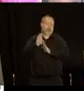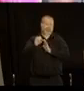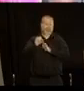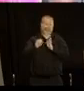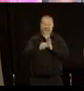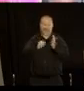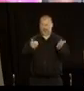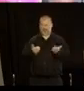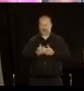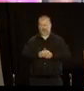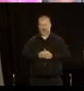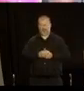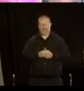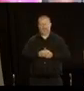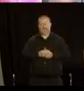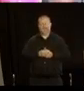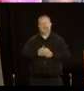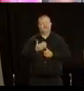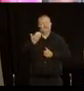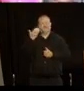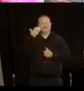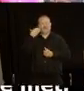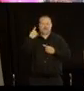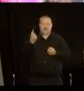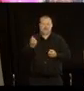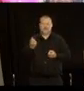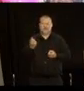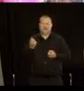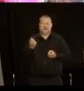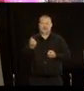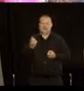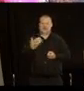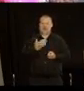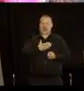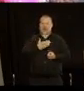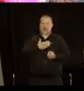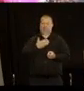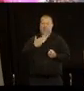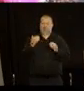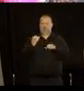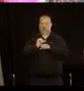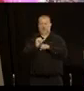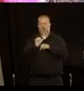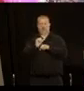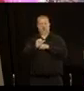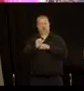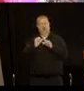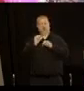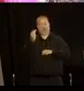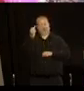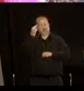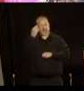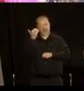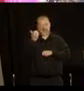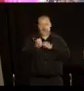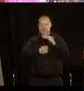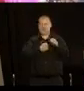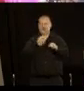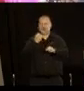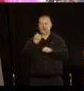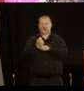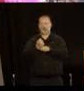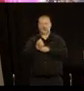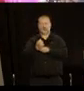state. I have spent the better part of my career in state government, 15 years at